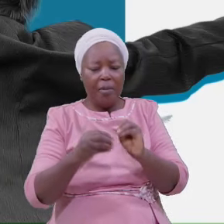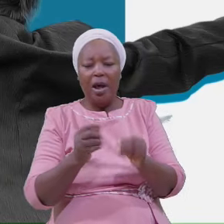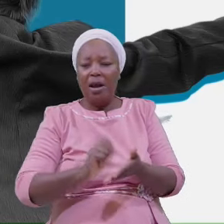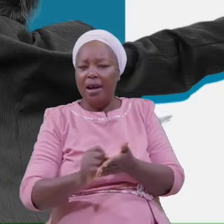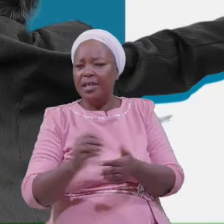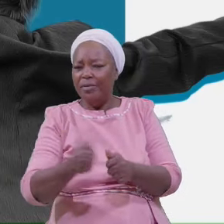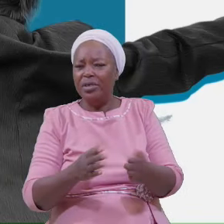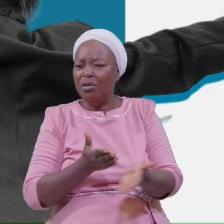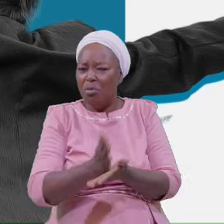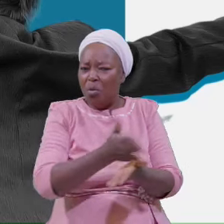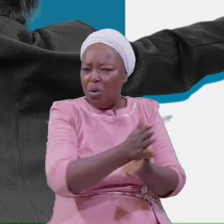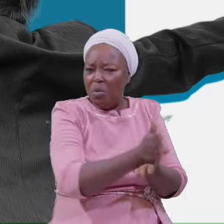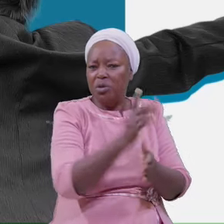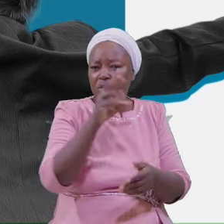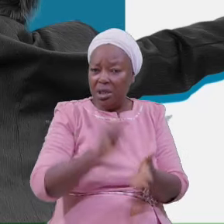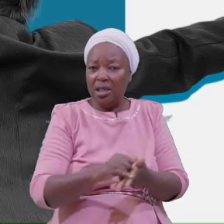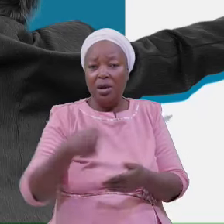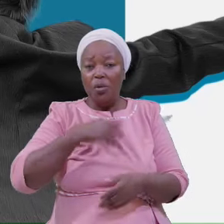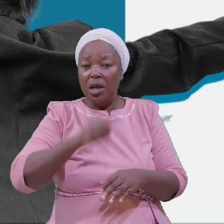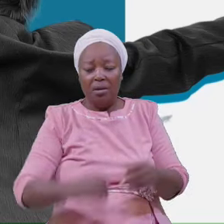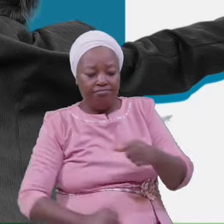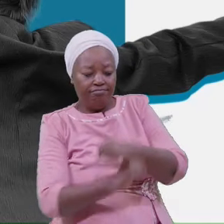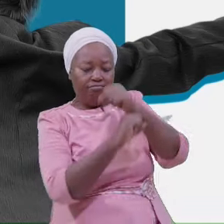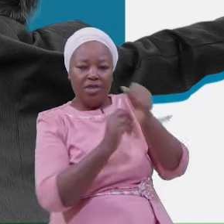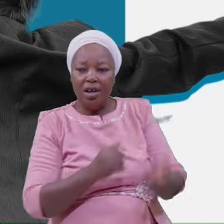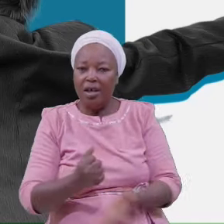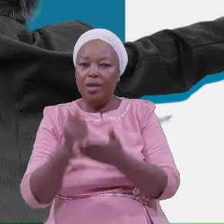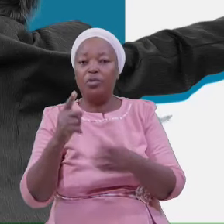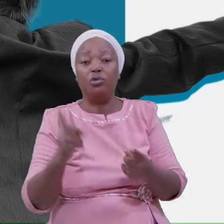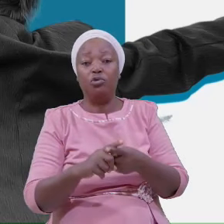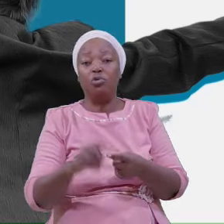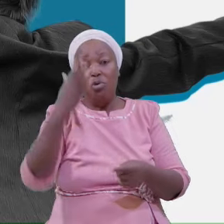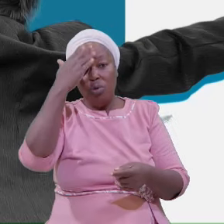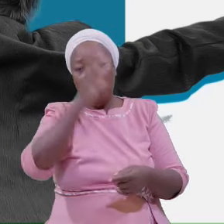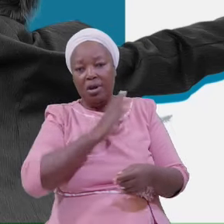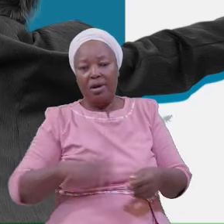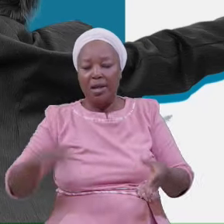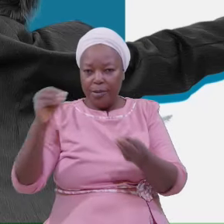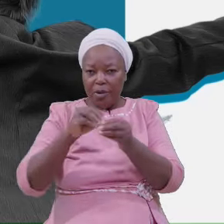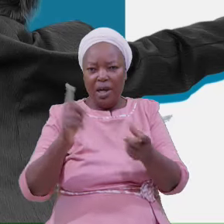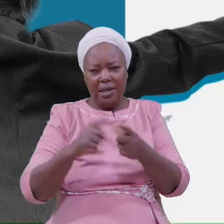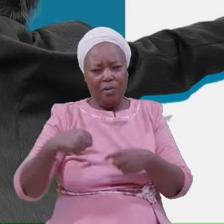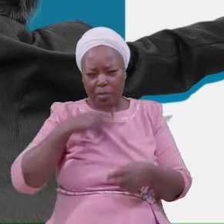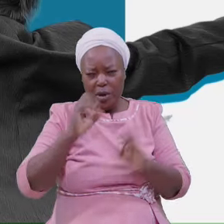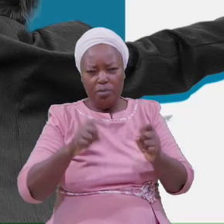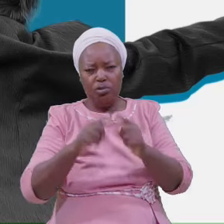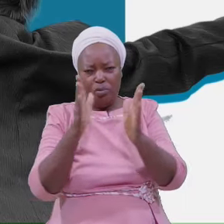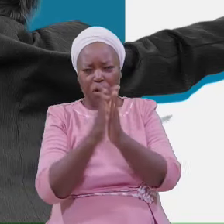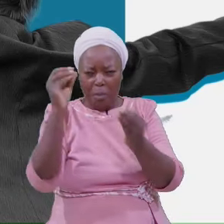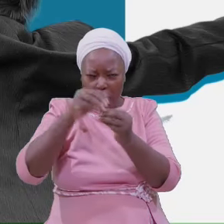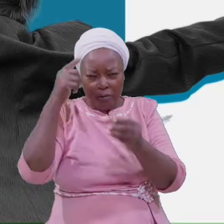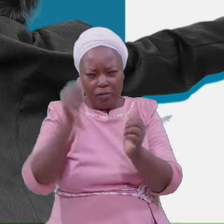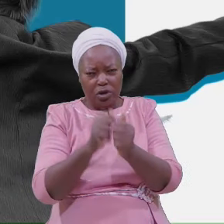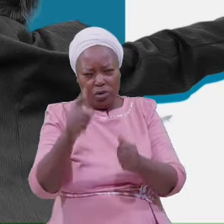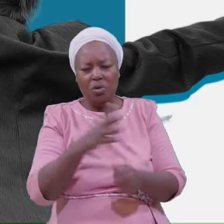Put everything clear with the counselor. Counselors, please try to do that very well. Do it